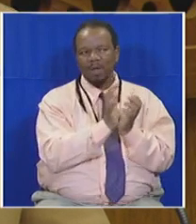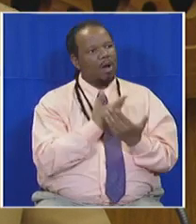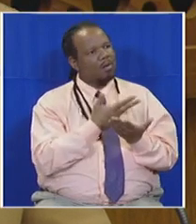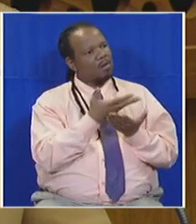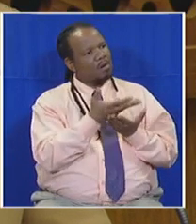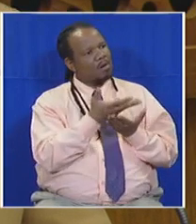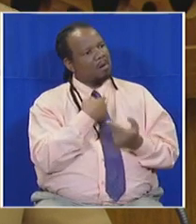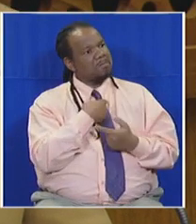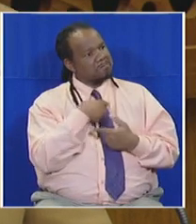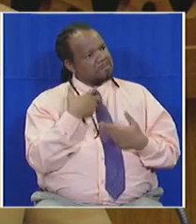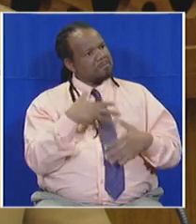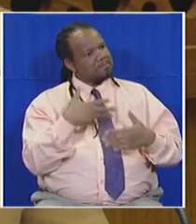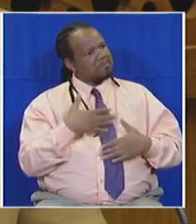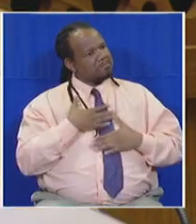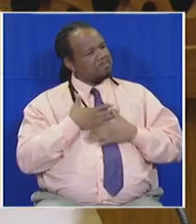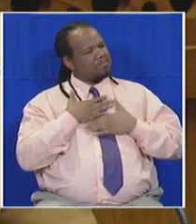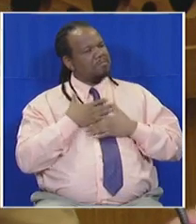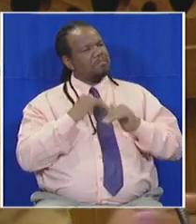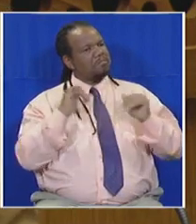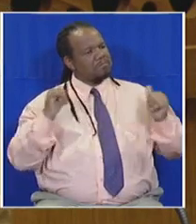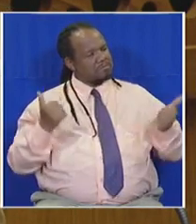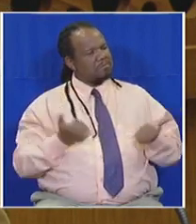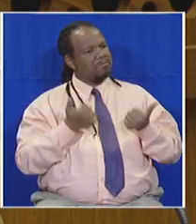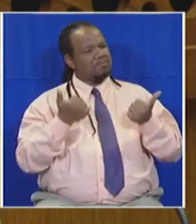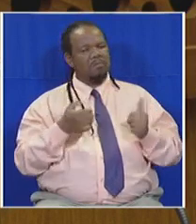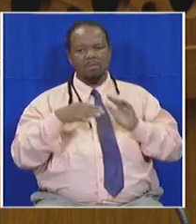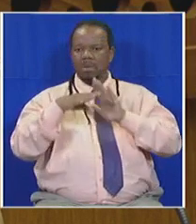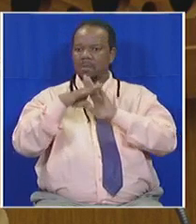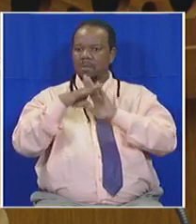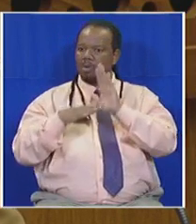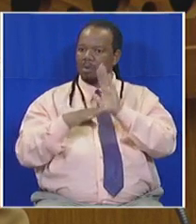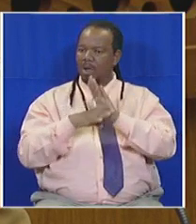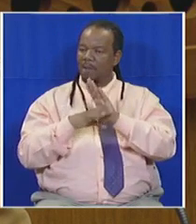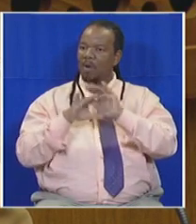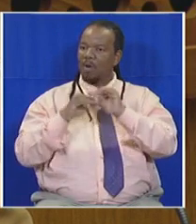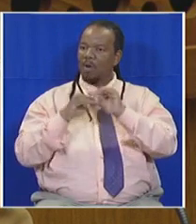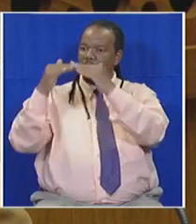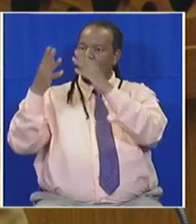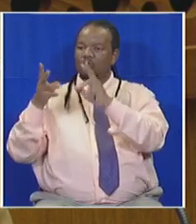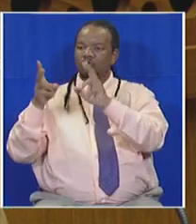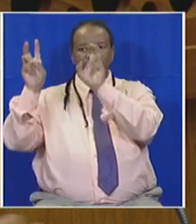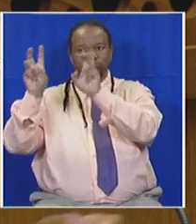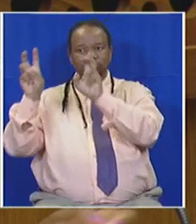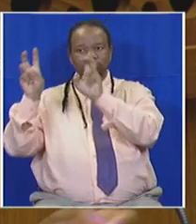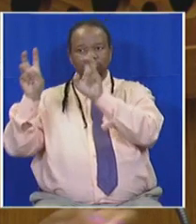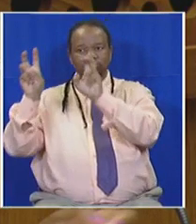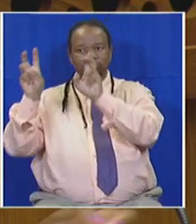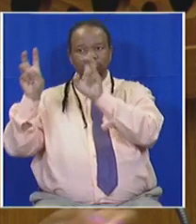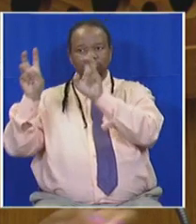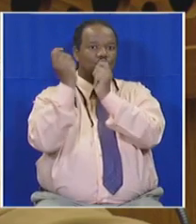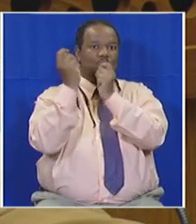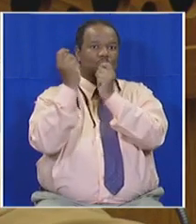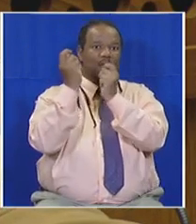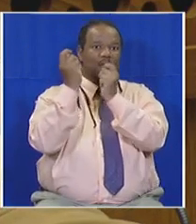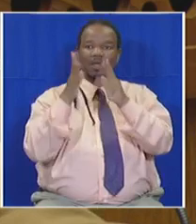learn that the program of electrification of households in urban, peri-urban, rural areas